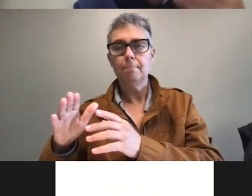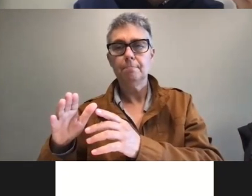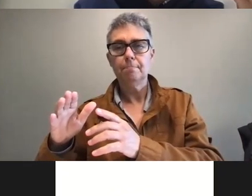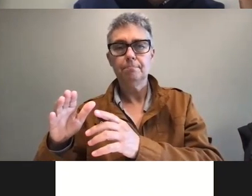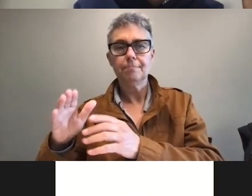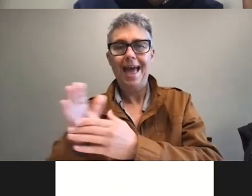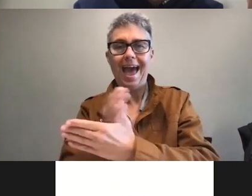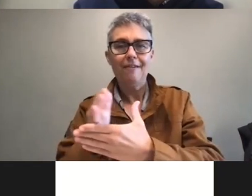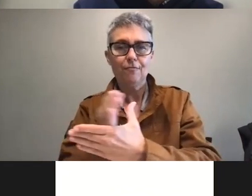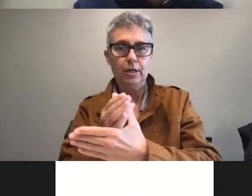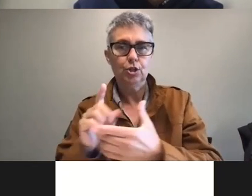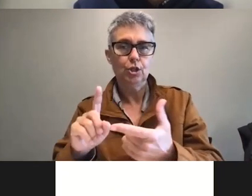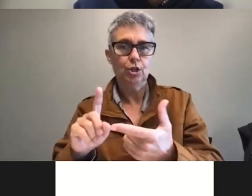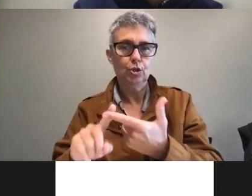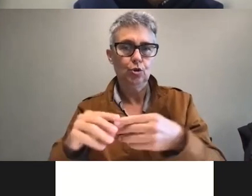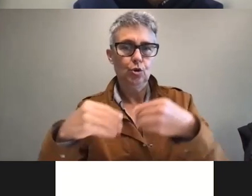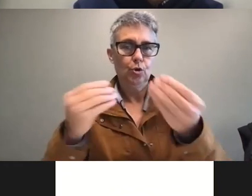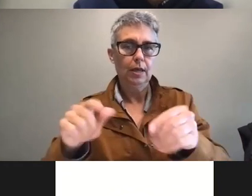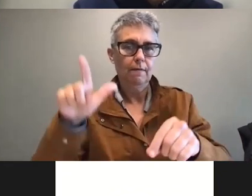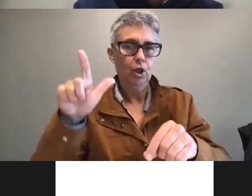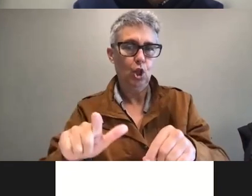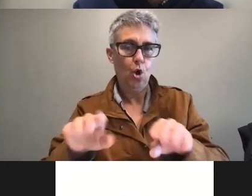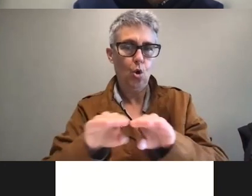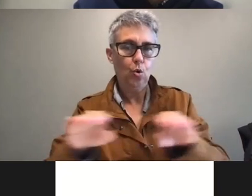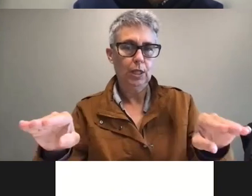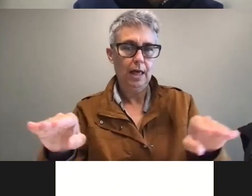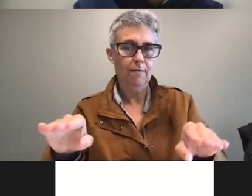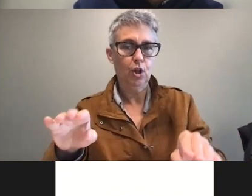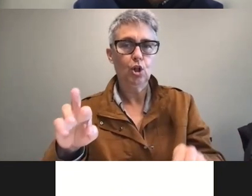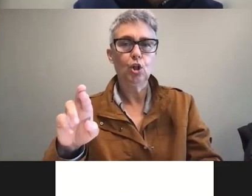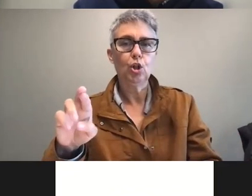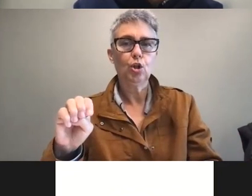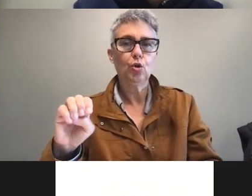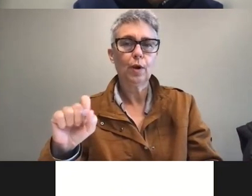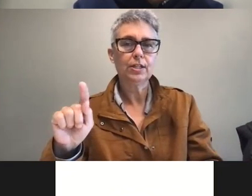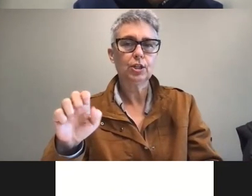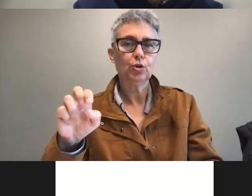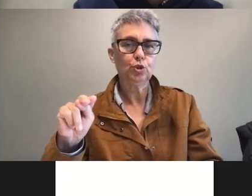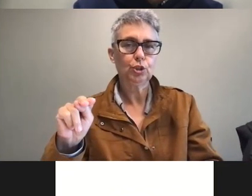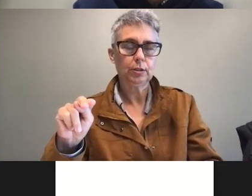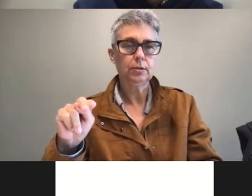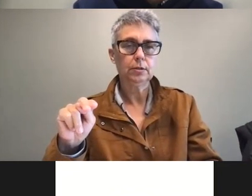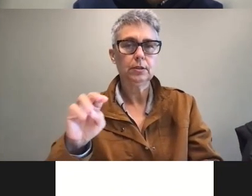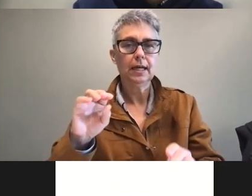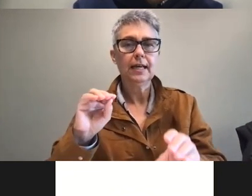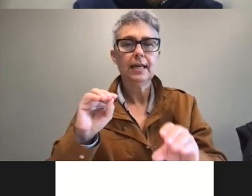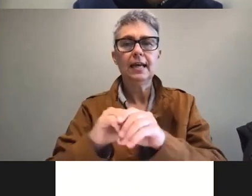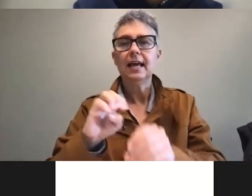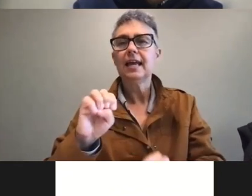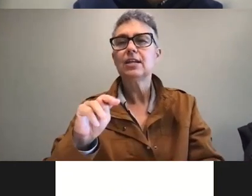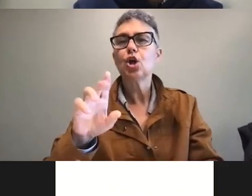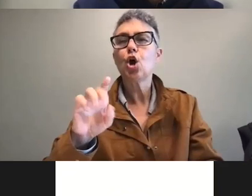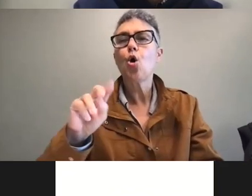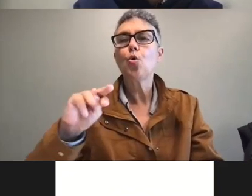to provide a low-level resolution encoding for this residue F here,